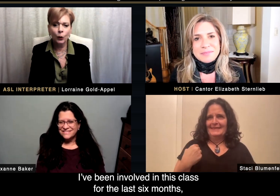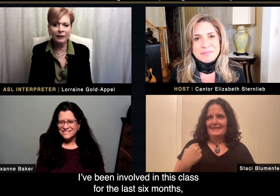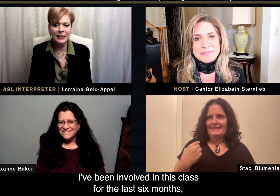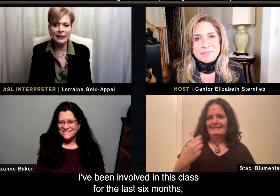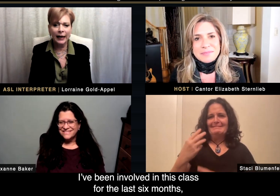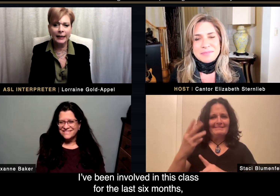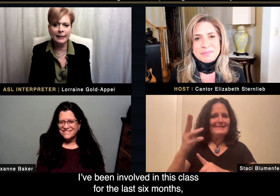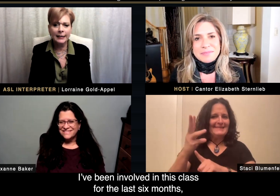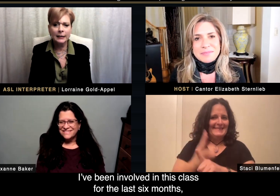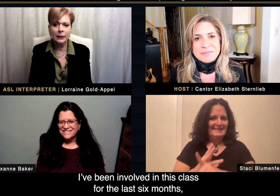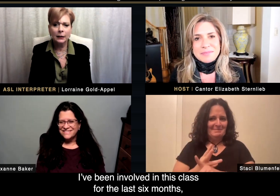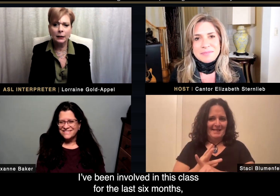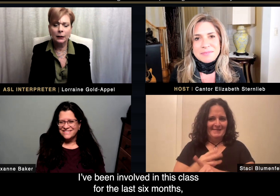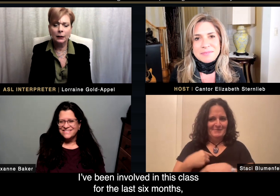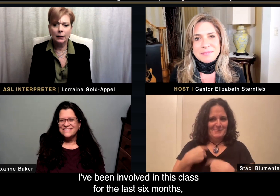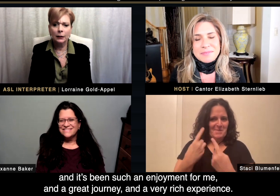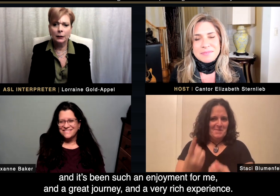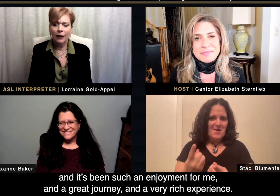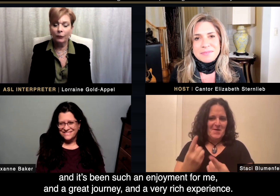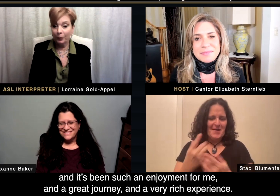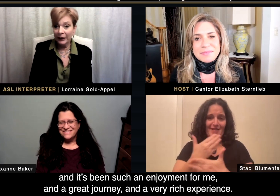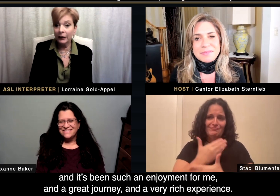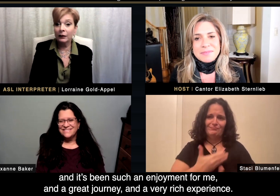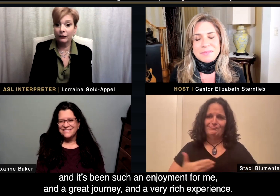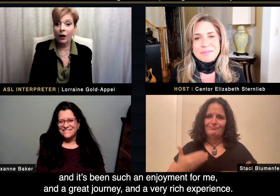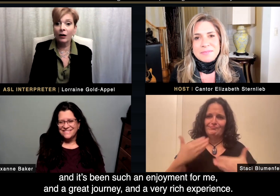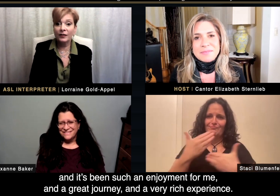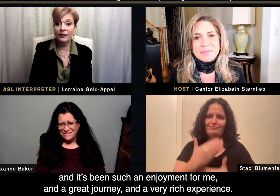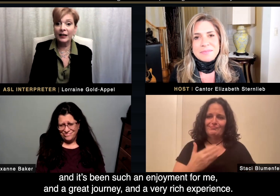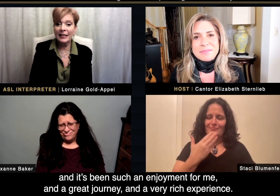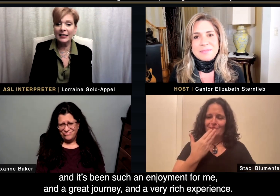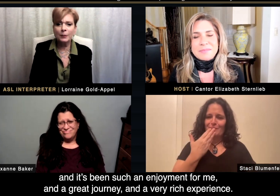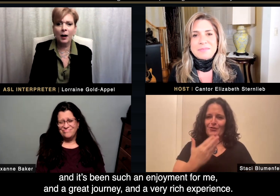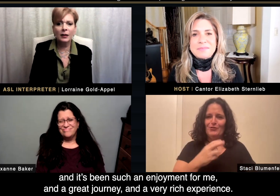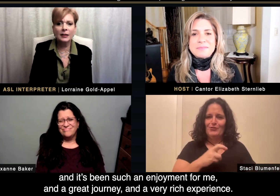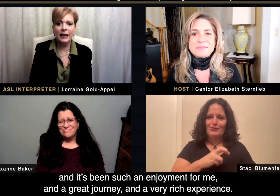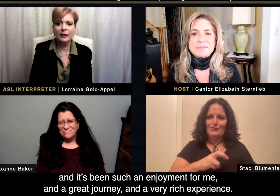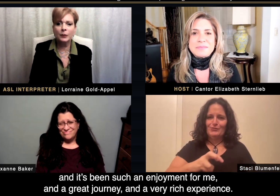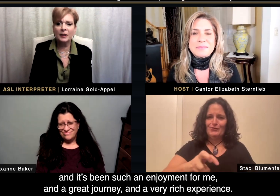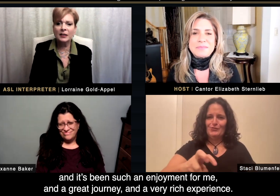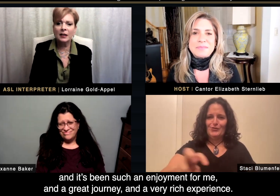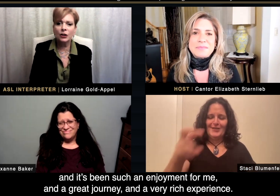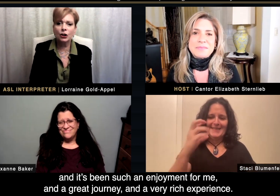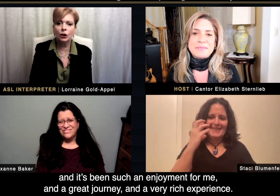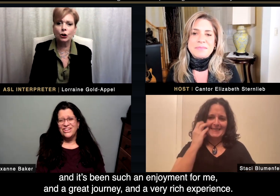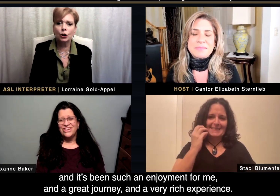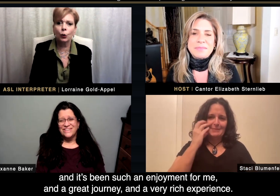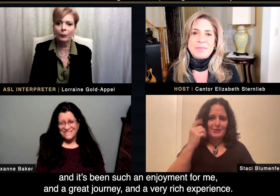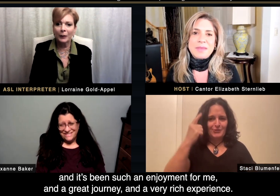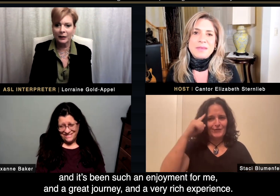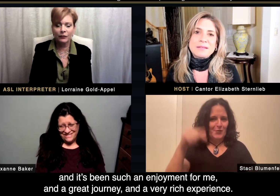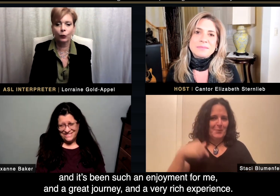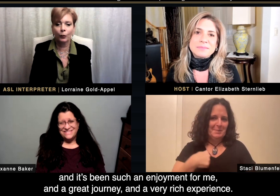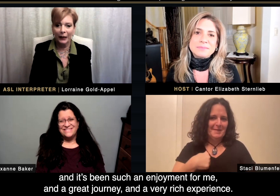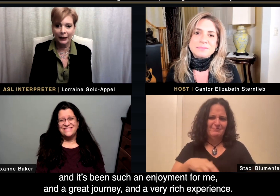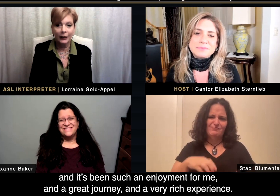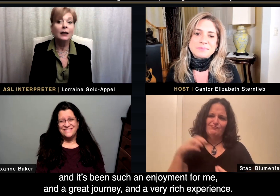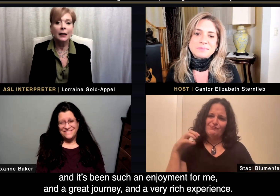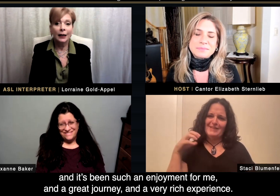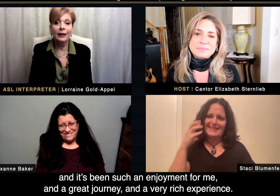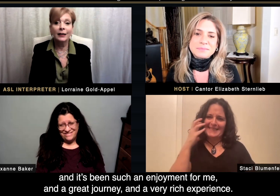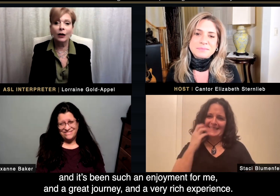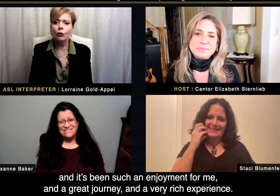I joined this class. I've been involved in the last 6 months, and it's been such an enjoyment for